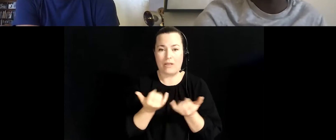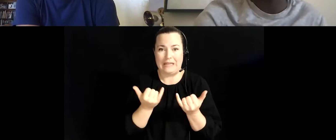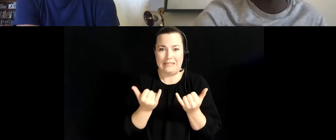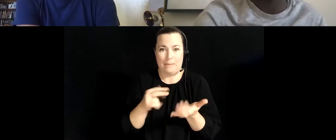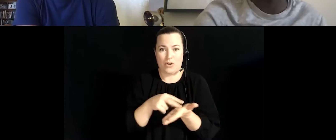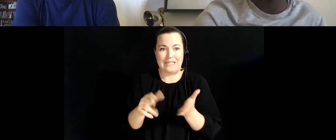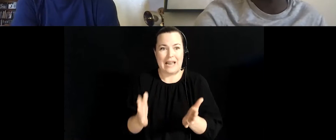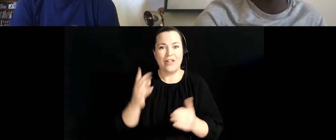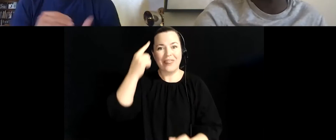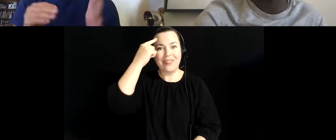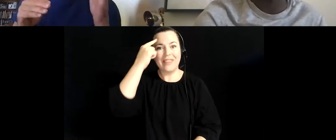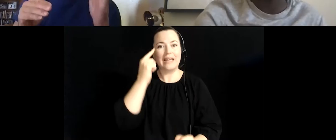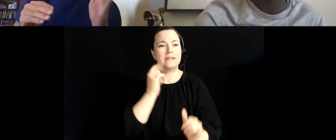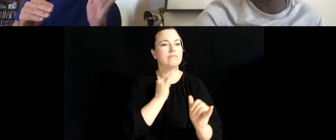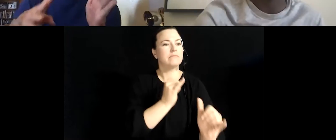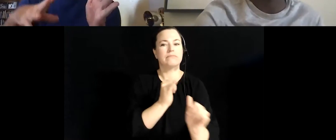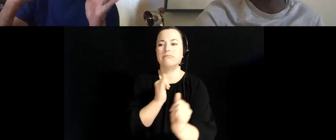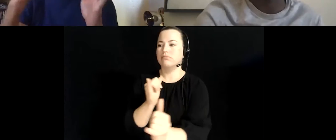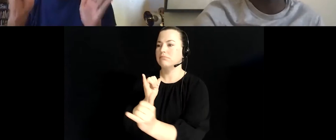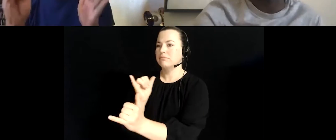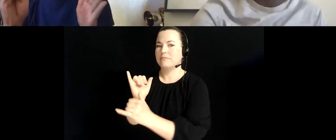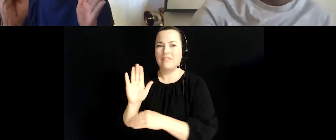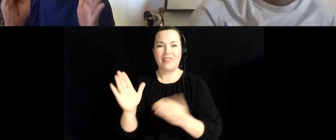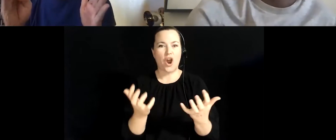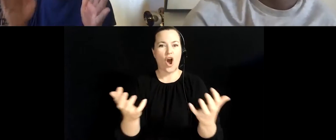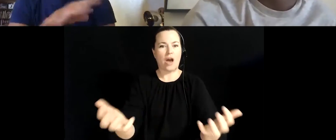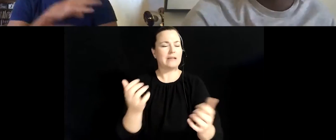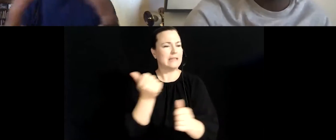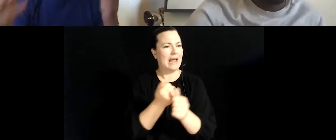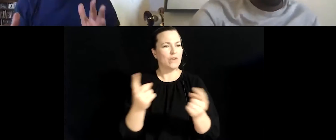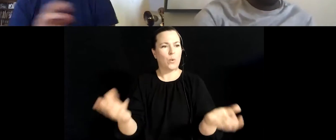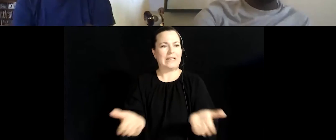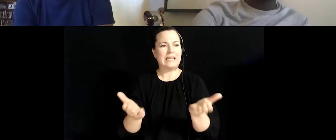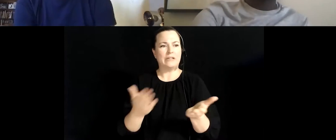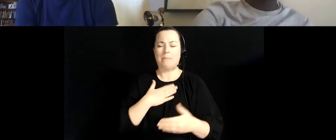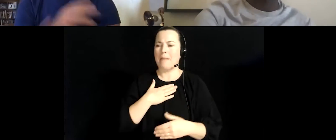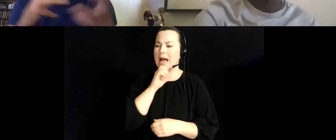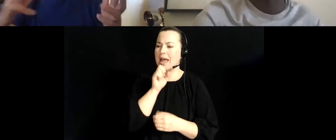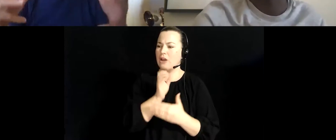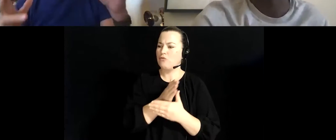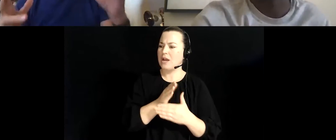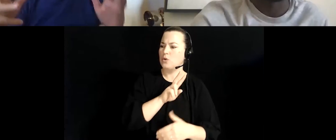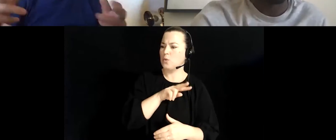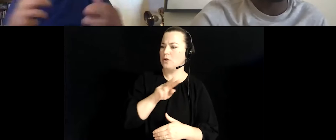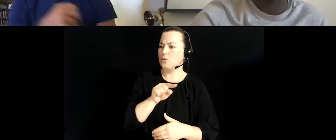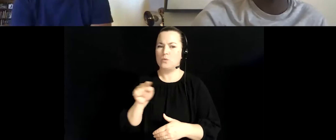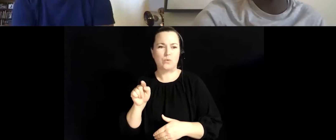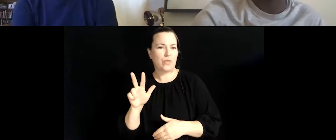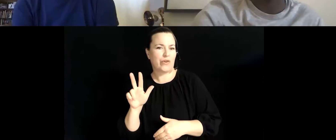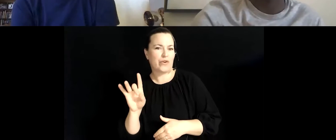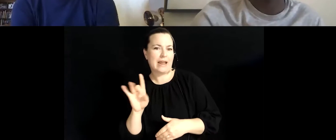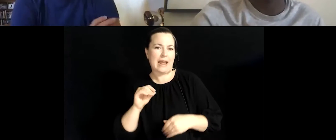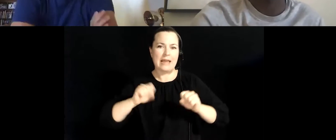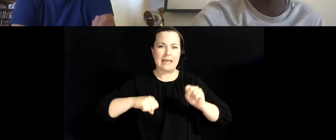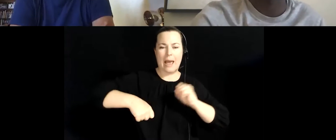is exactly like them, like between 22 and 38, and bendy, and able